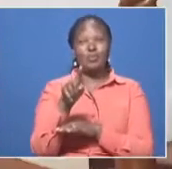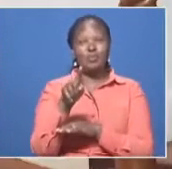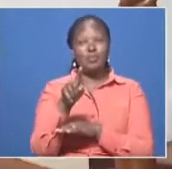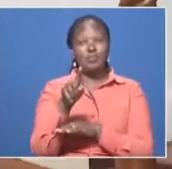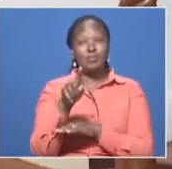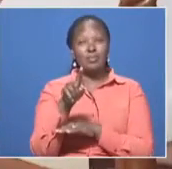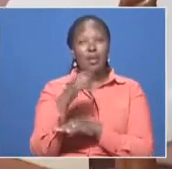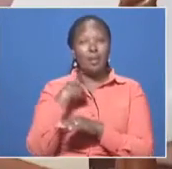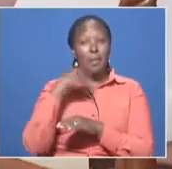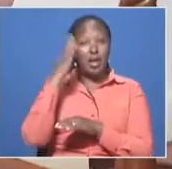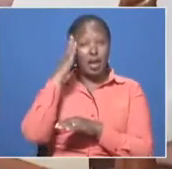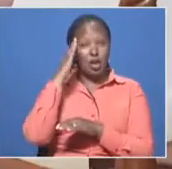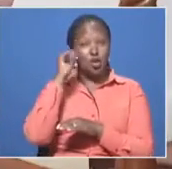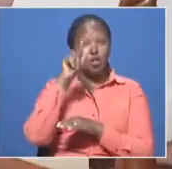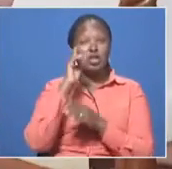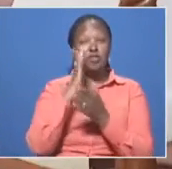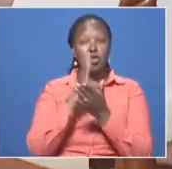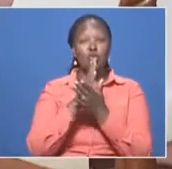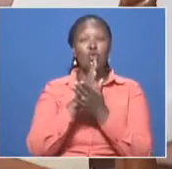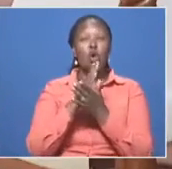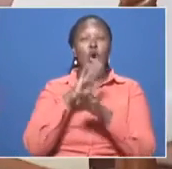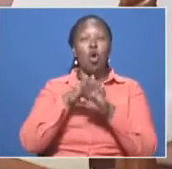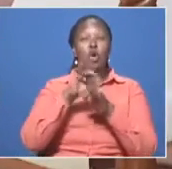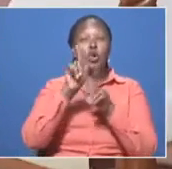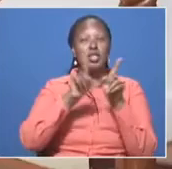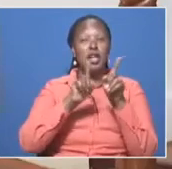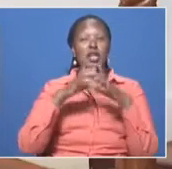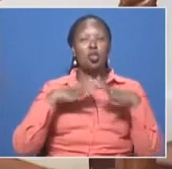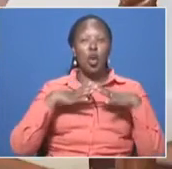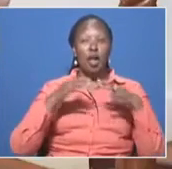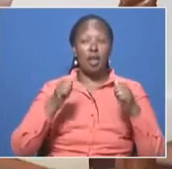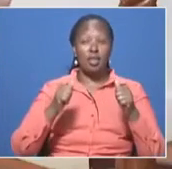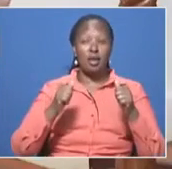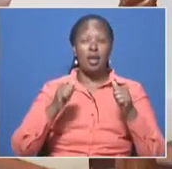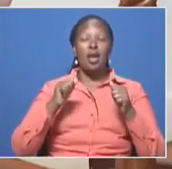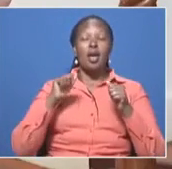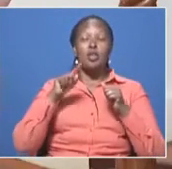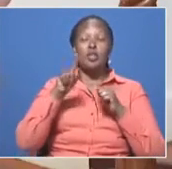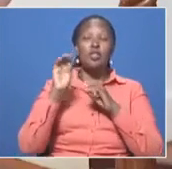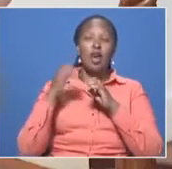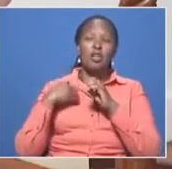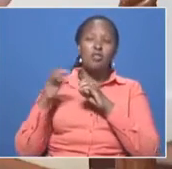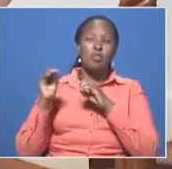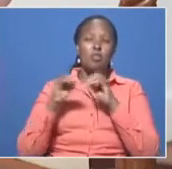I know you're on a journey to health, and you've come a long way.